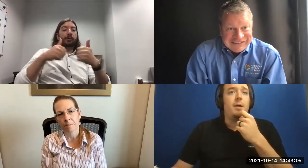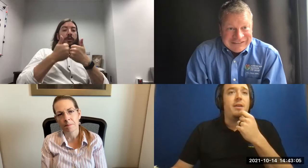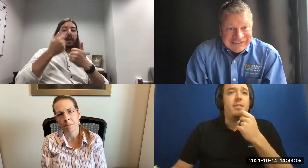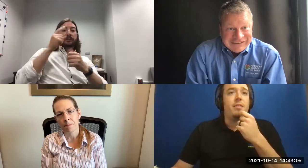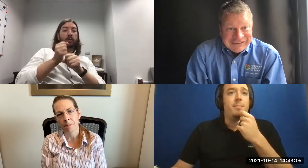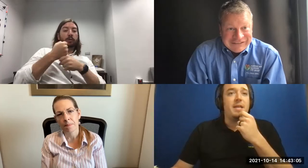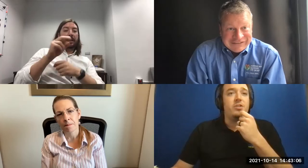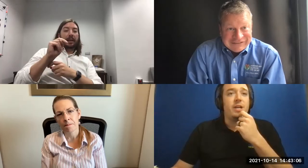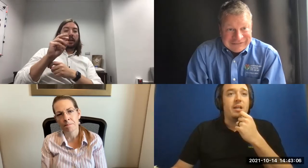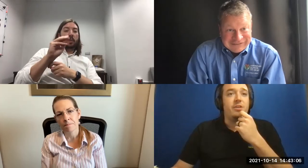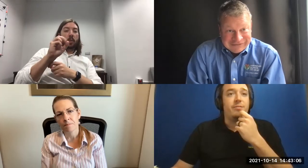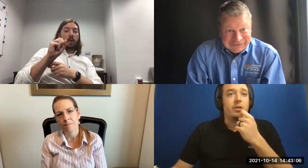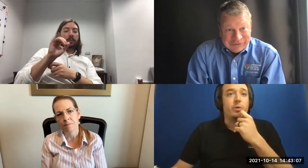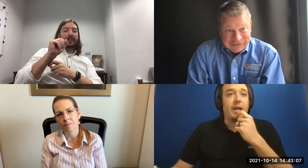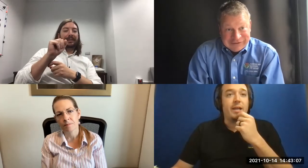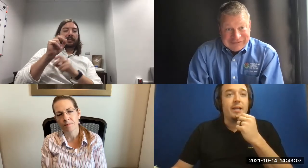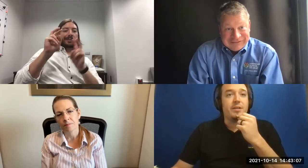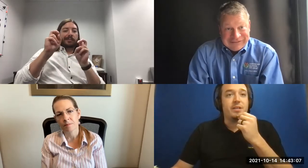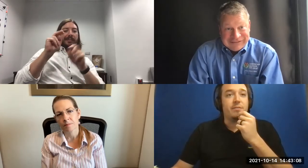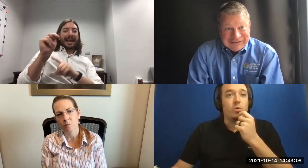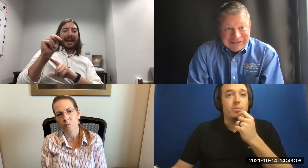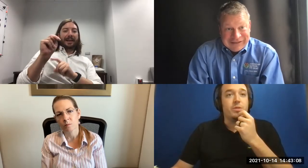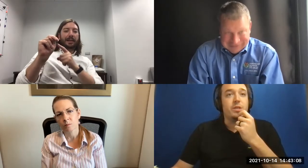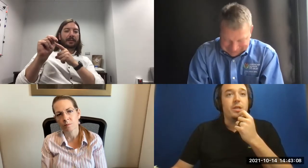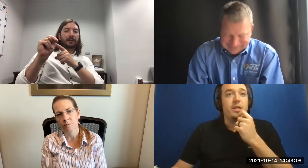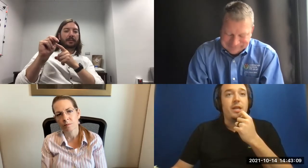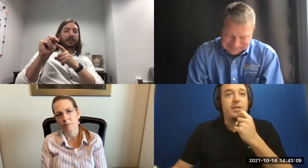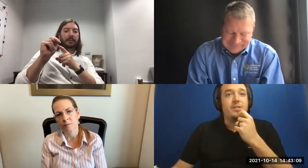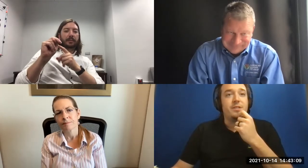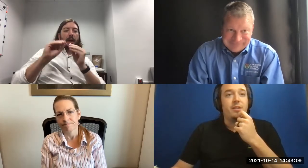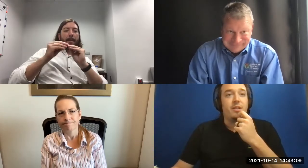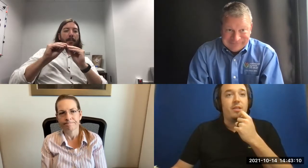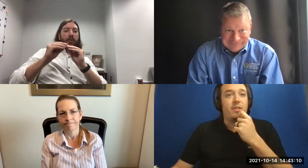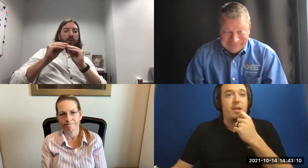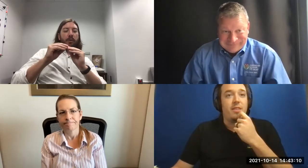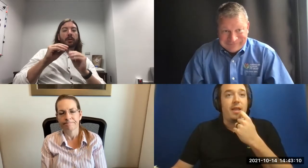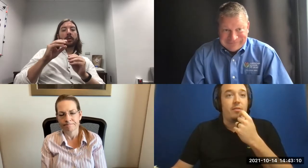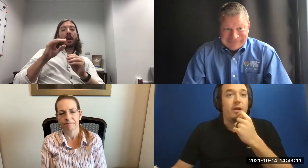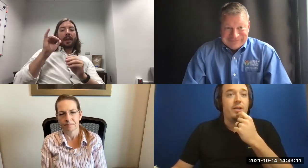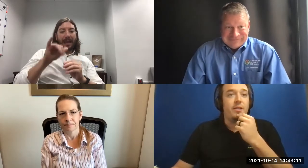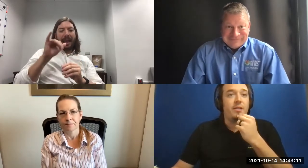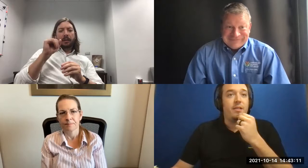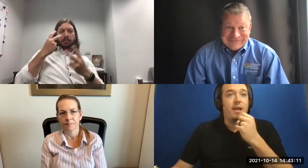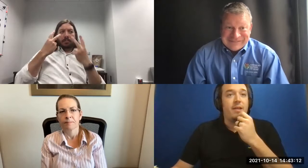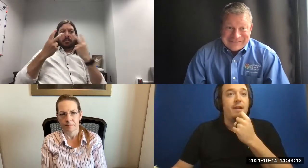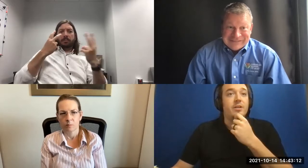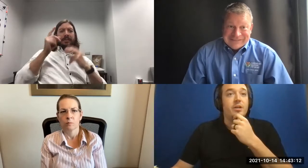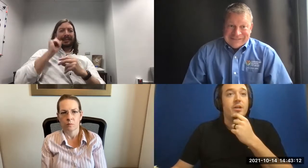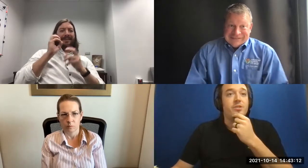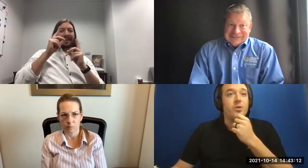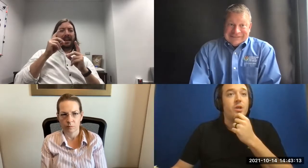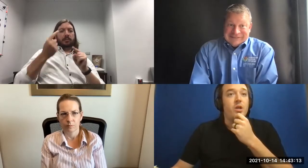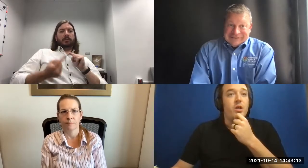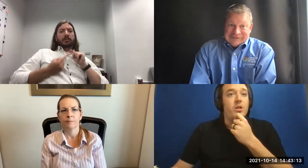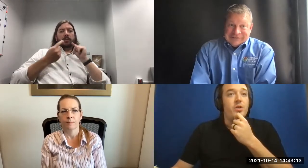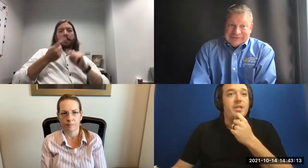In my mind, the biggest challenge for creating a set of norms is the N, right? That N factor.